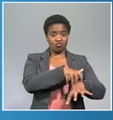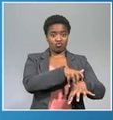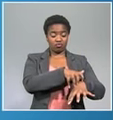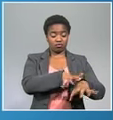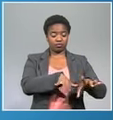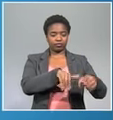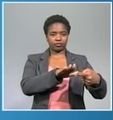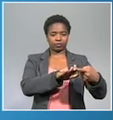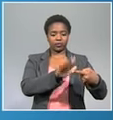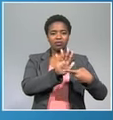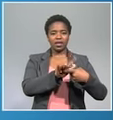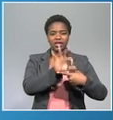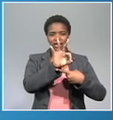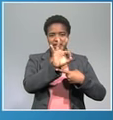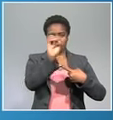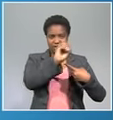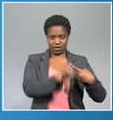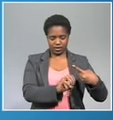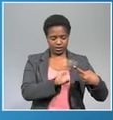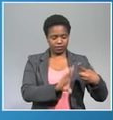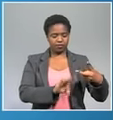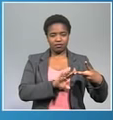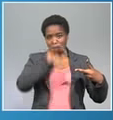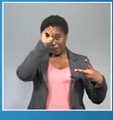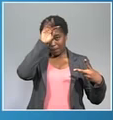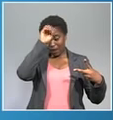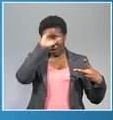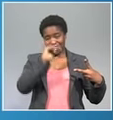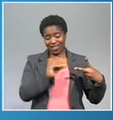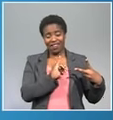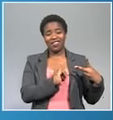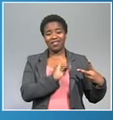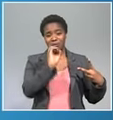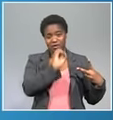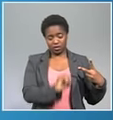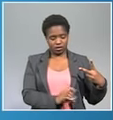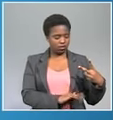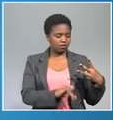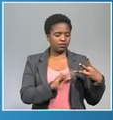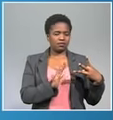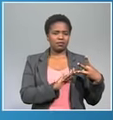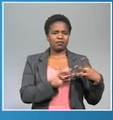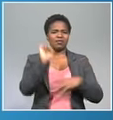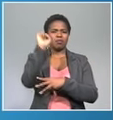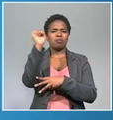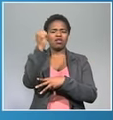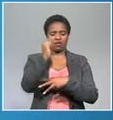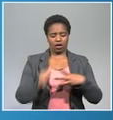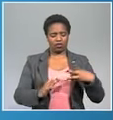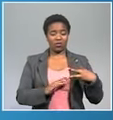down just over 13%. Mining dropped by close on 11%. Manufacturing is down